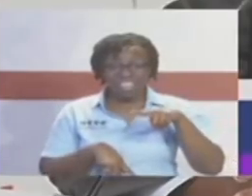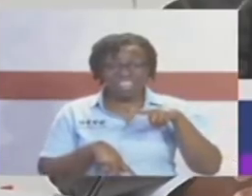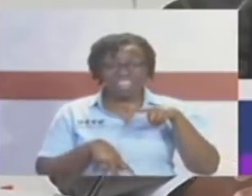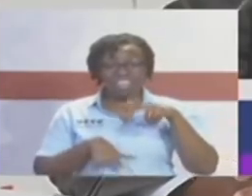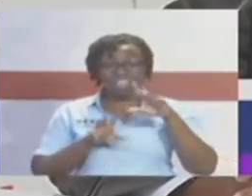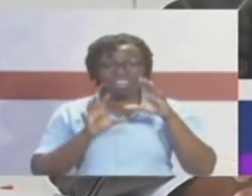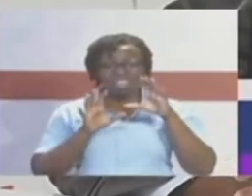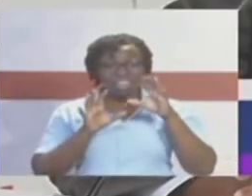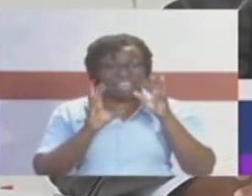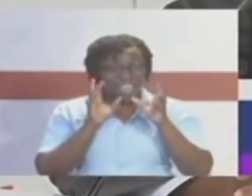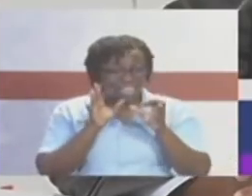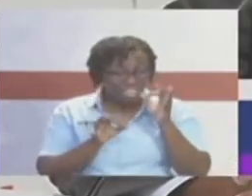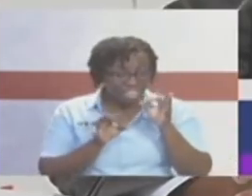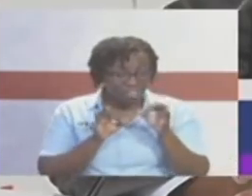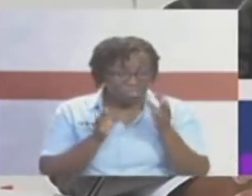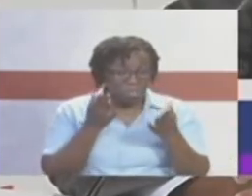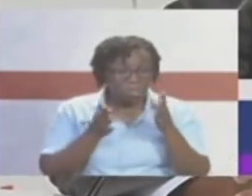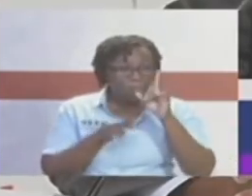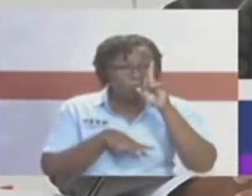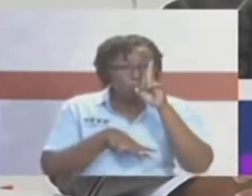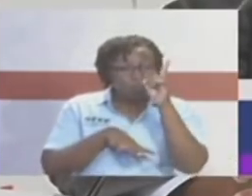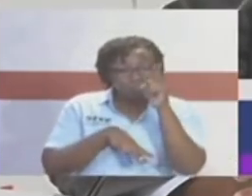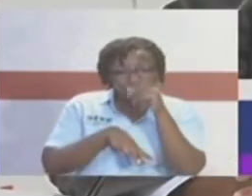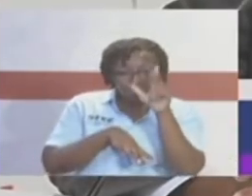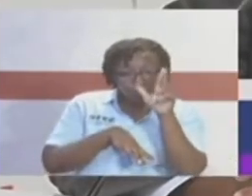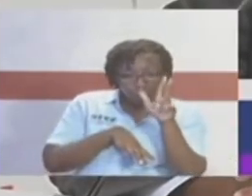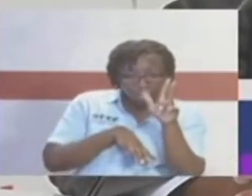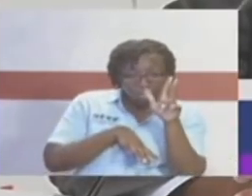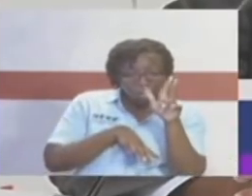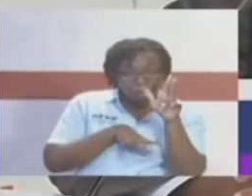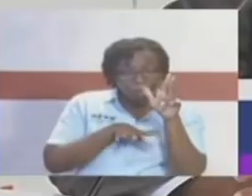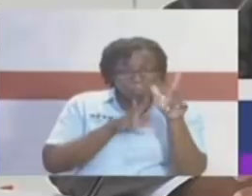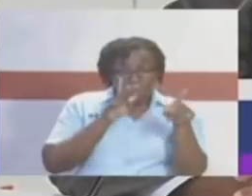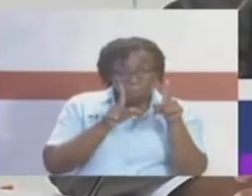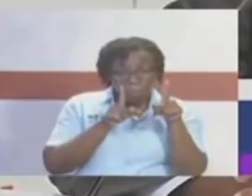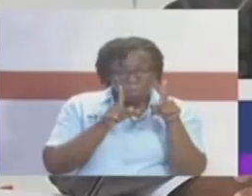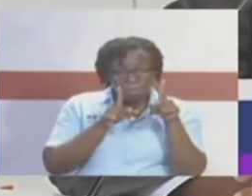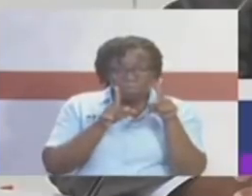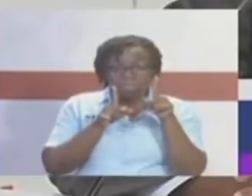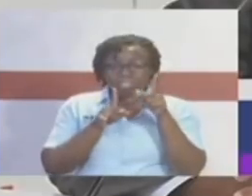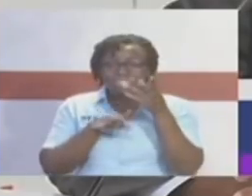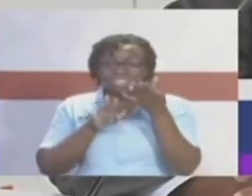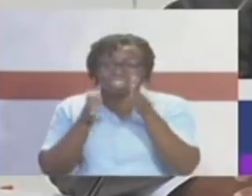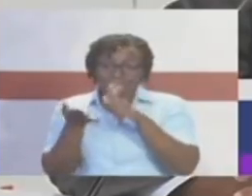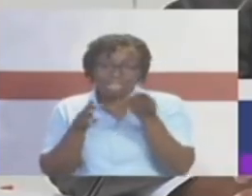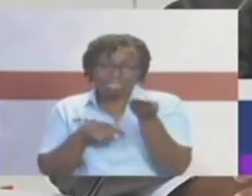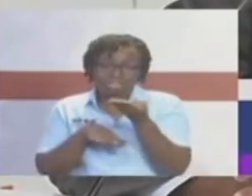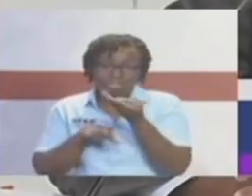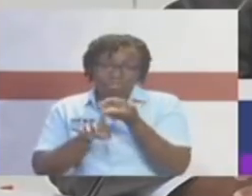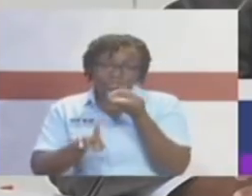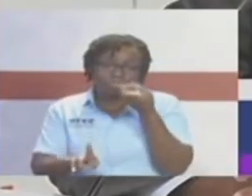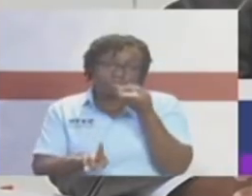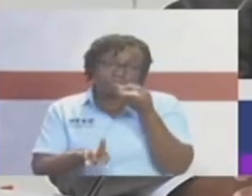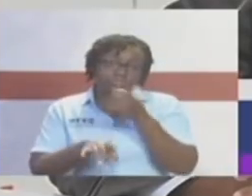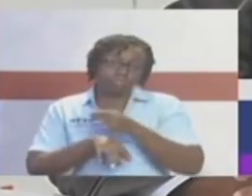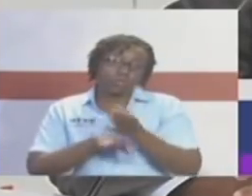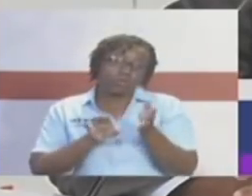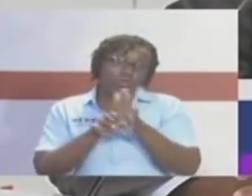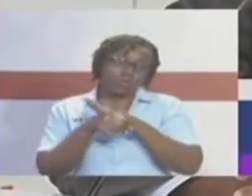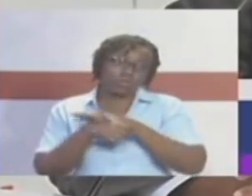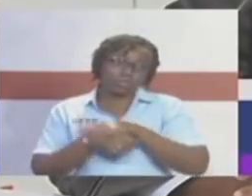almost 1 in 3. That's how devastating it has been for our vulnerable dialysis